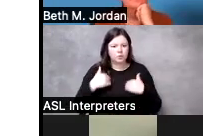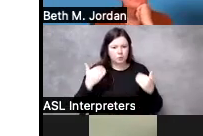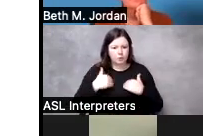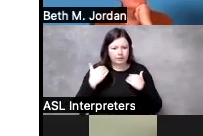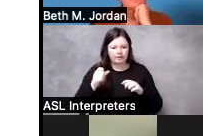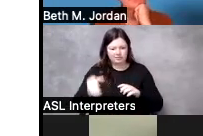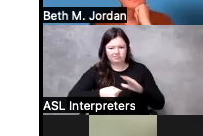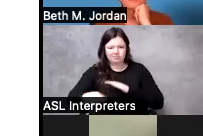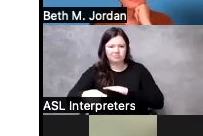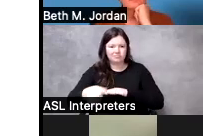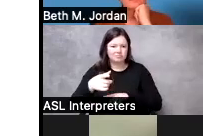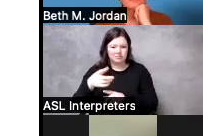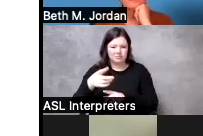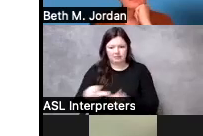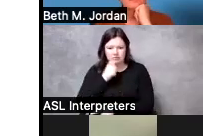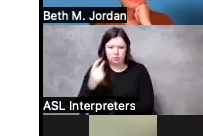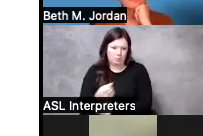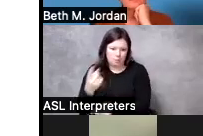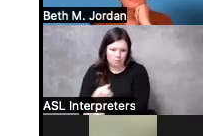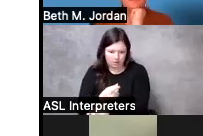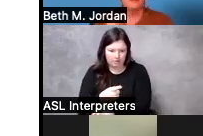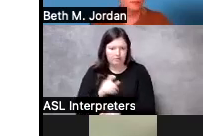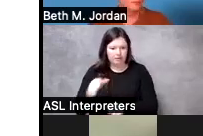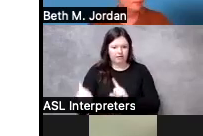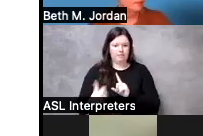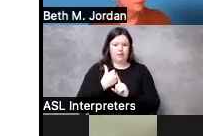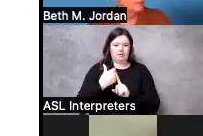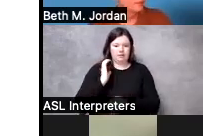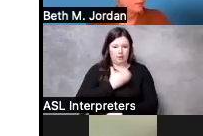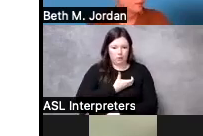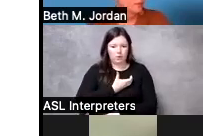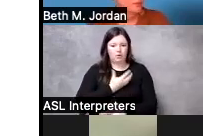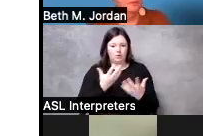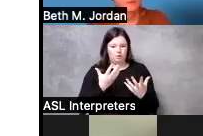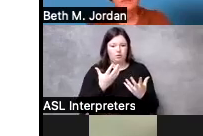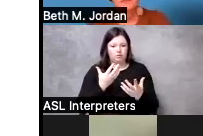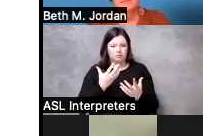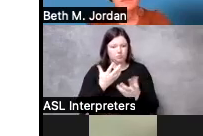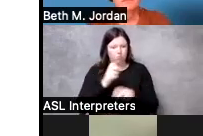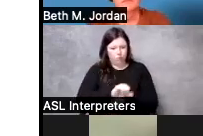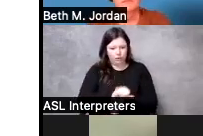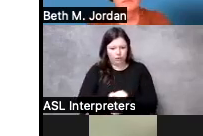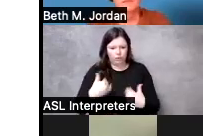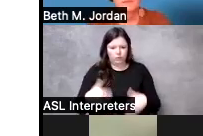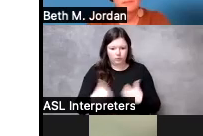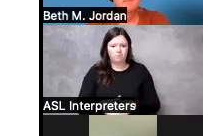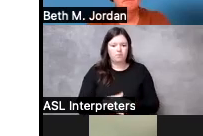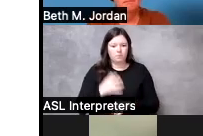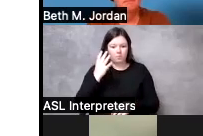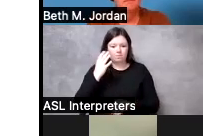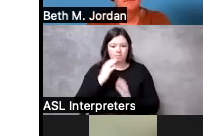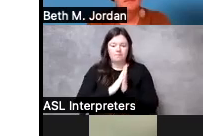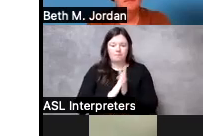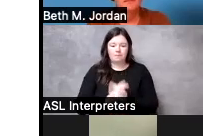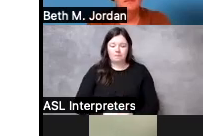world of DCBS a lot, mainly because we serve the most vulnerable youth and families. Next slide, please.